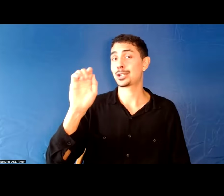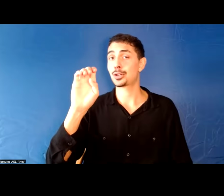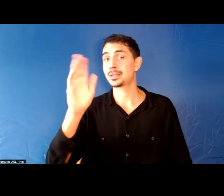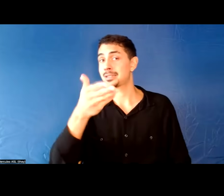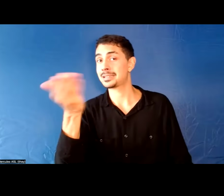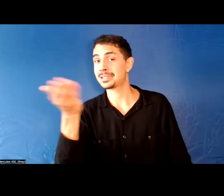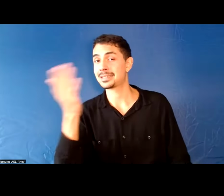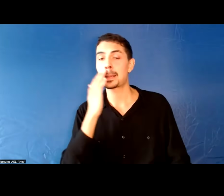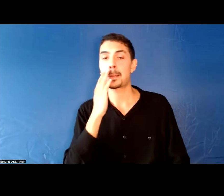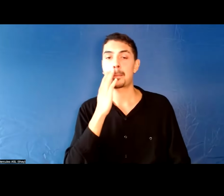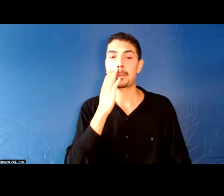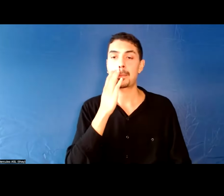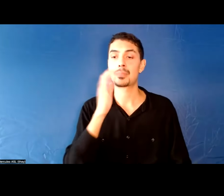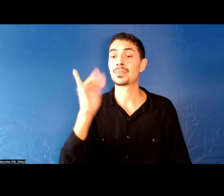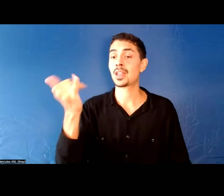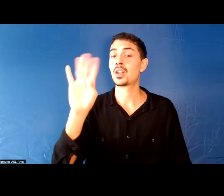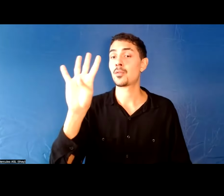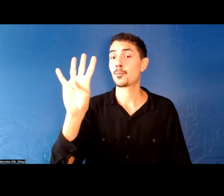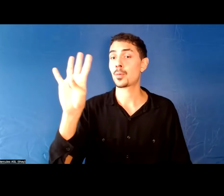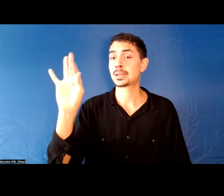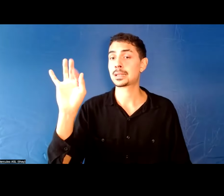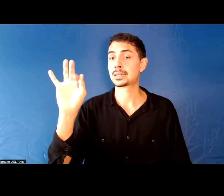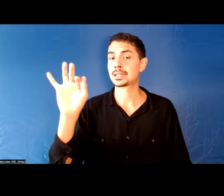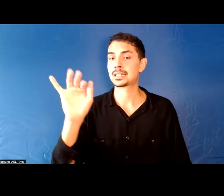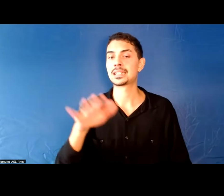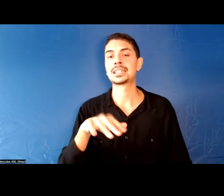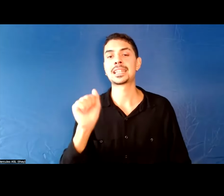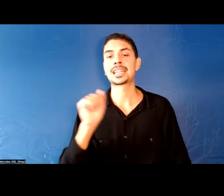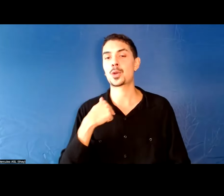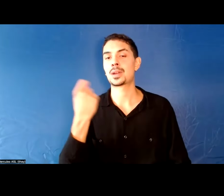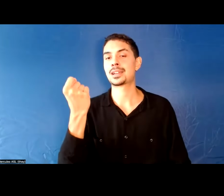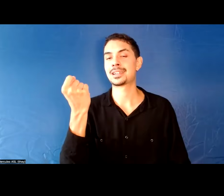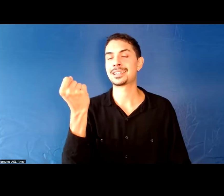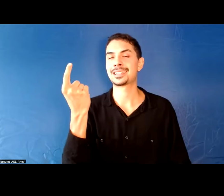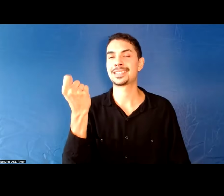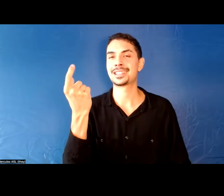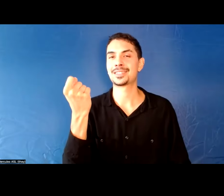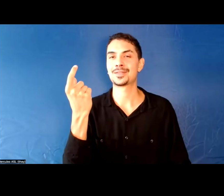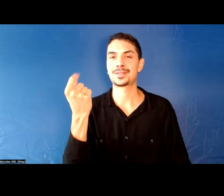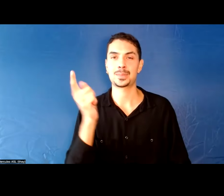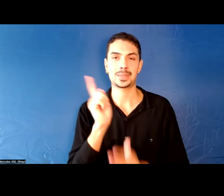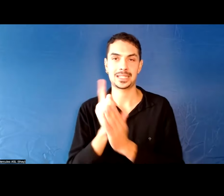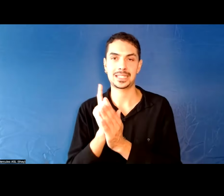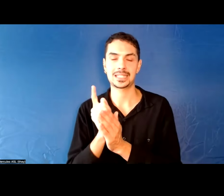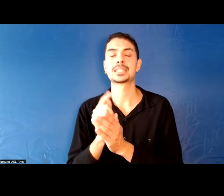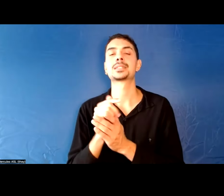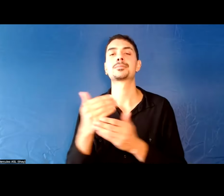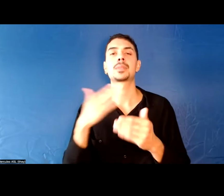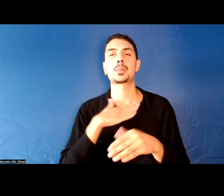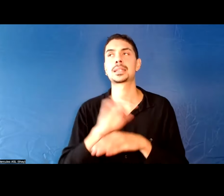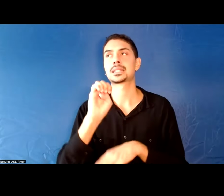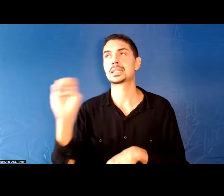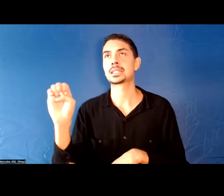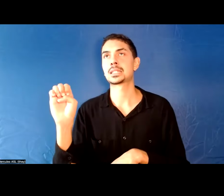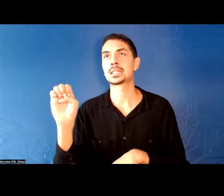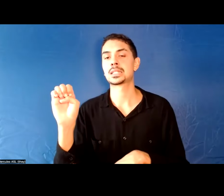Yeah, so it's 4:19. Let's take our 11 minutes. So, well, I'm on the East Coast, so let's come back at 4:30